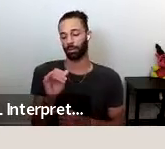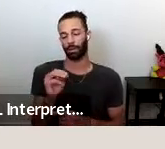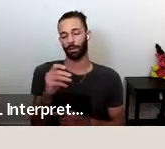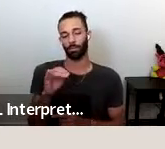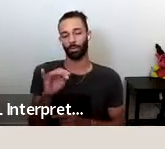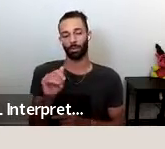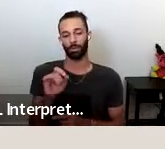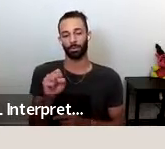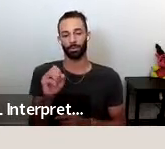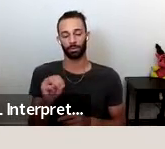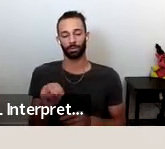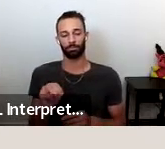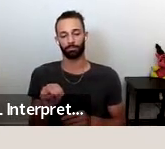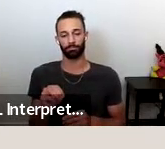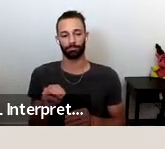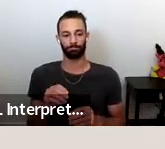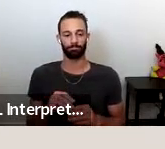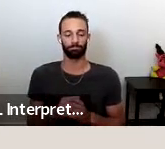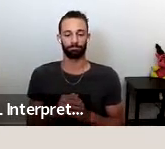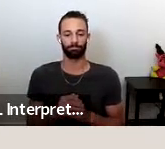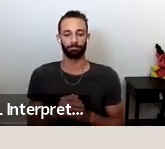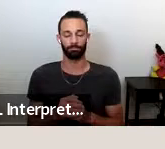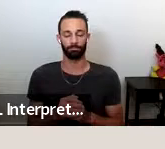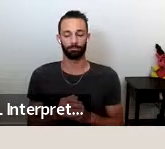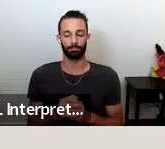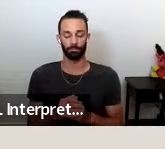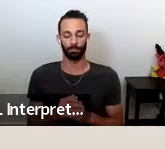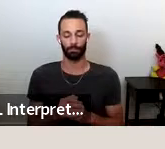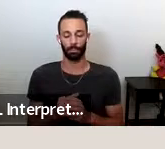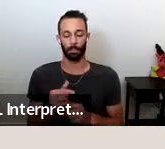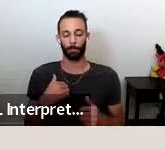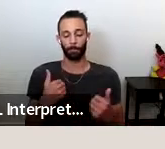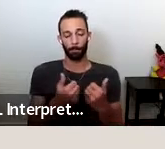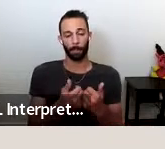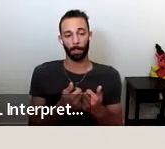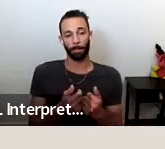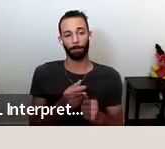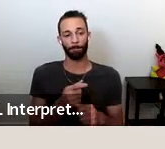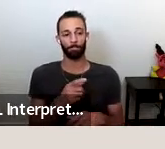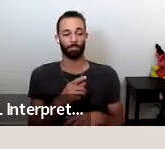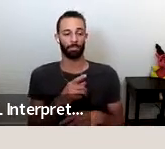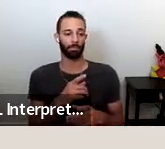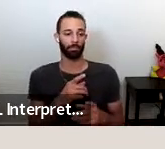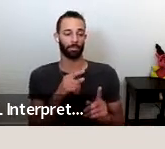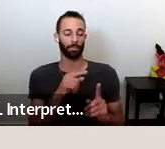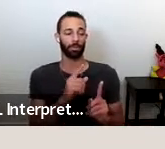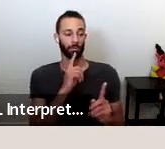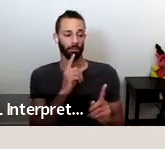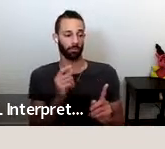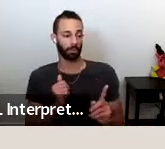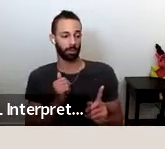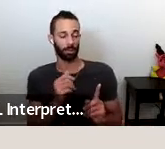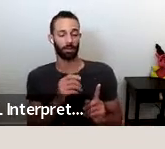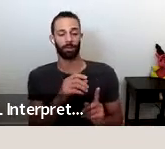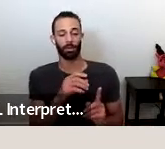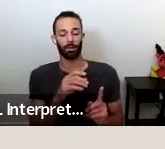This includes challenging the validity of imperially imposed borders and immigration laws.